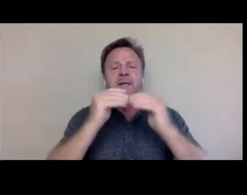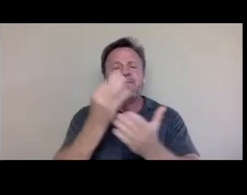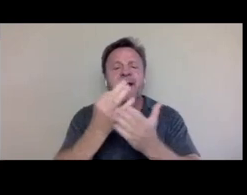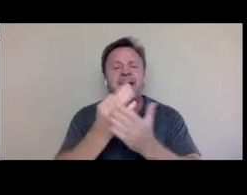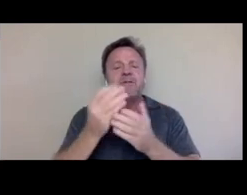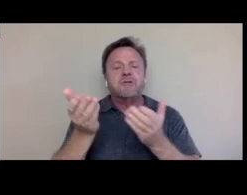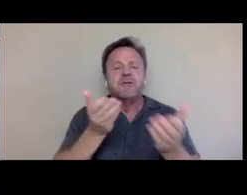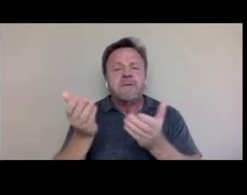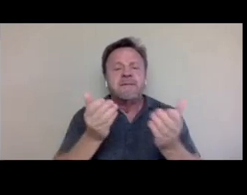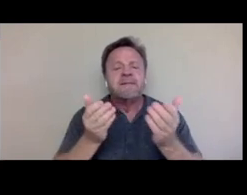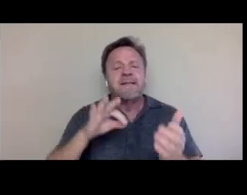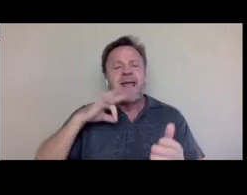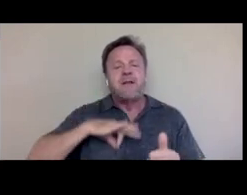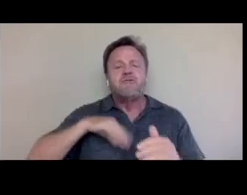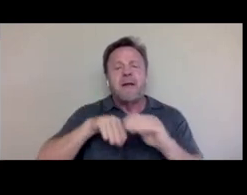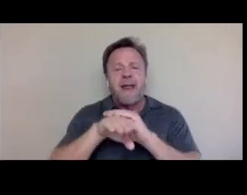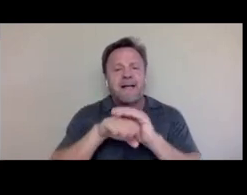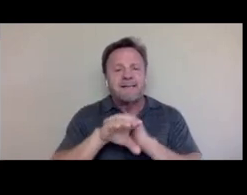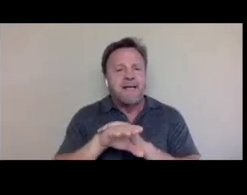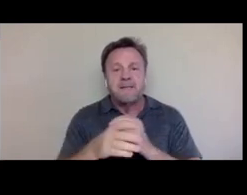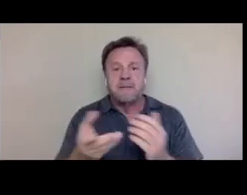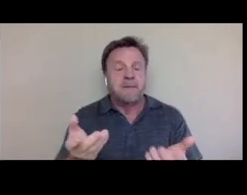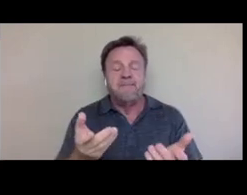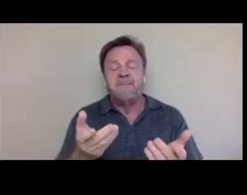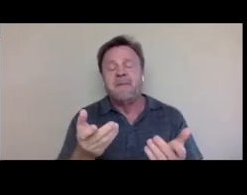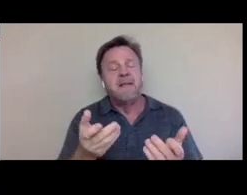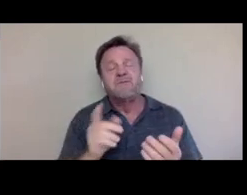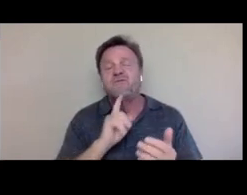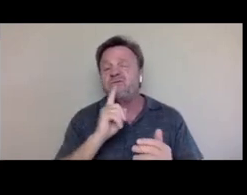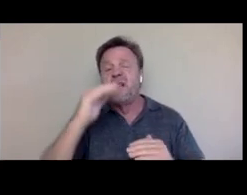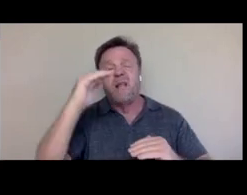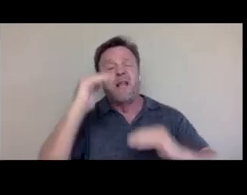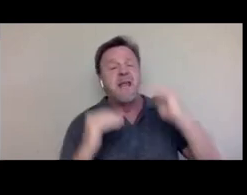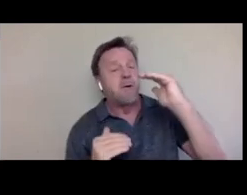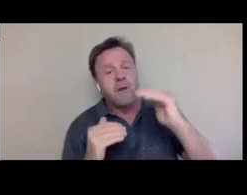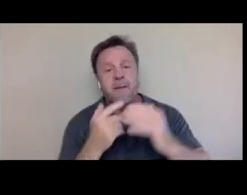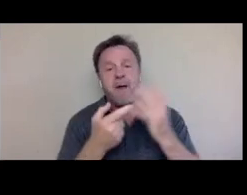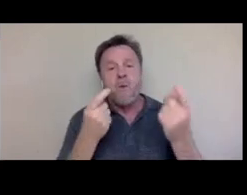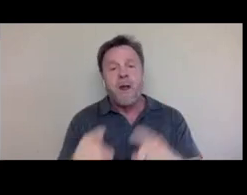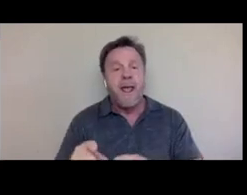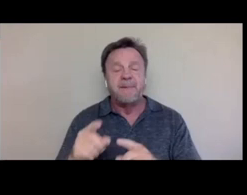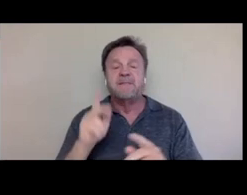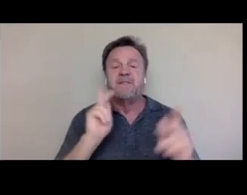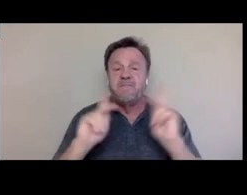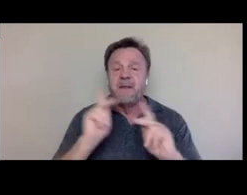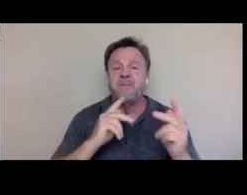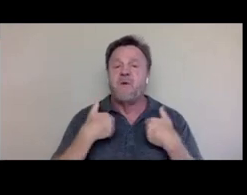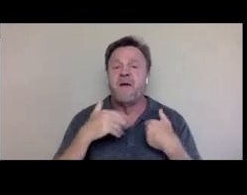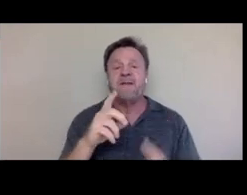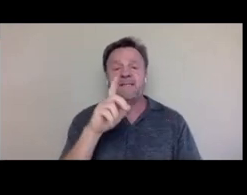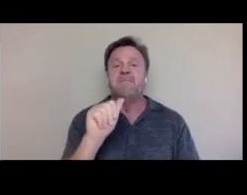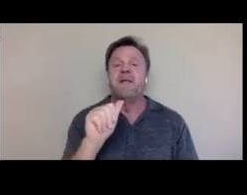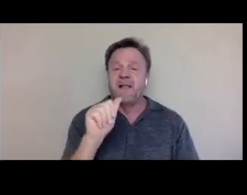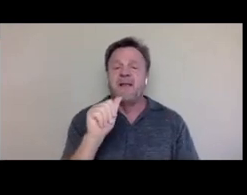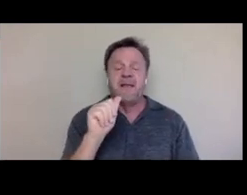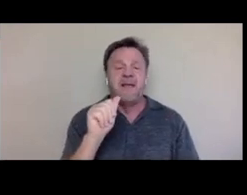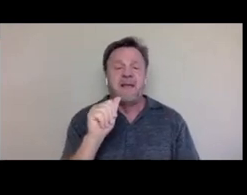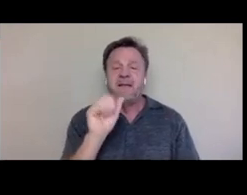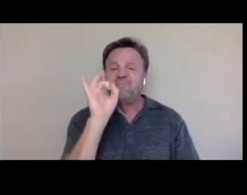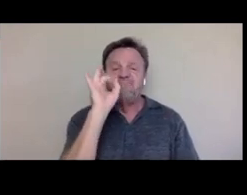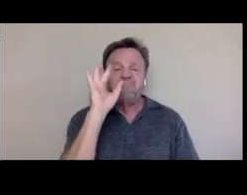access. There can't be any greater inequities than what goes on in terms of people with disabilities